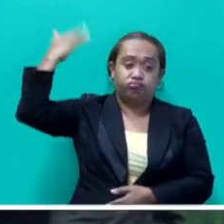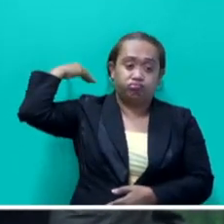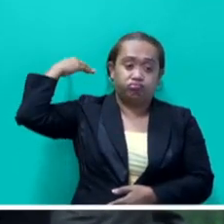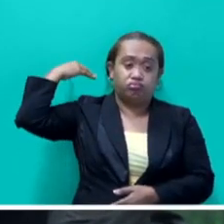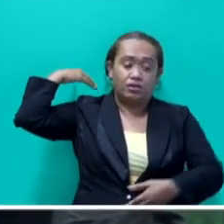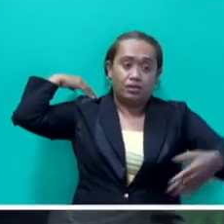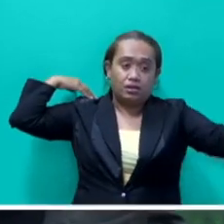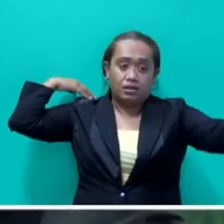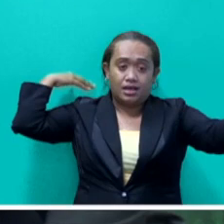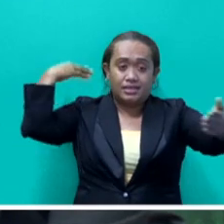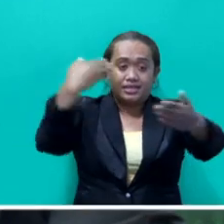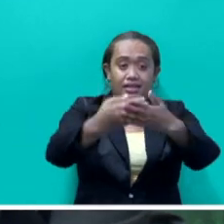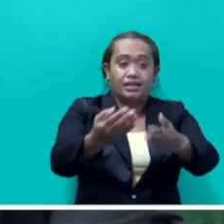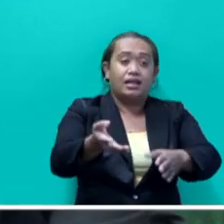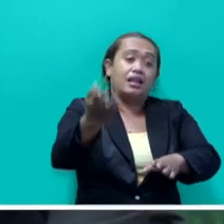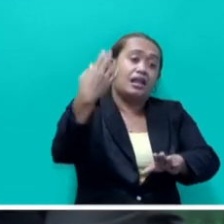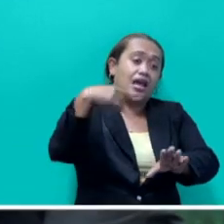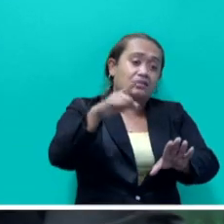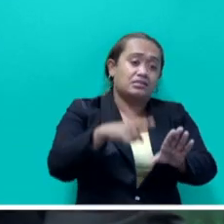until last year,